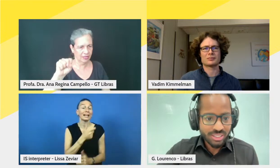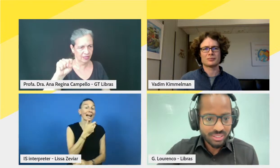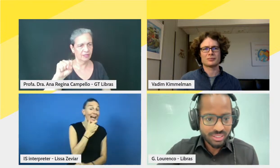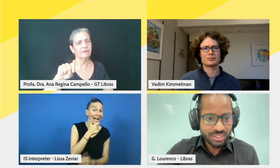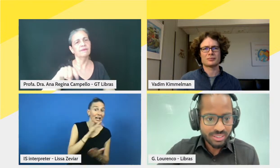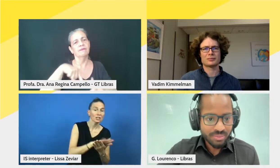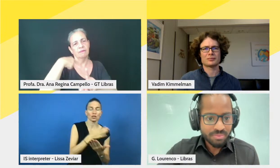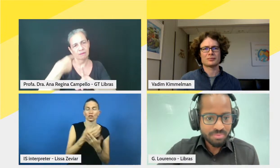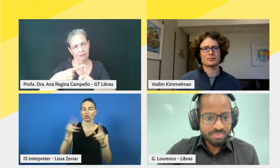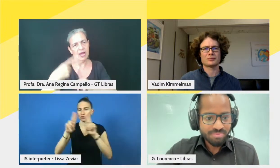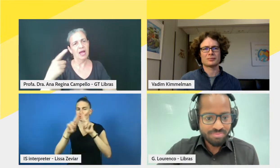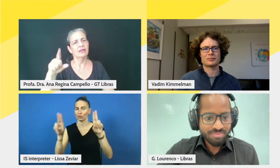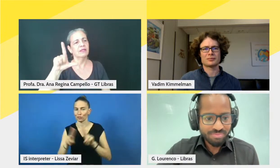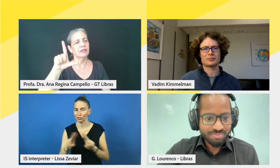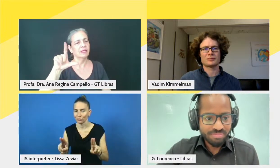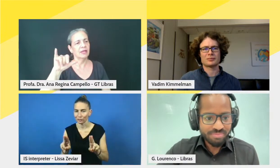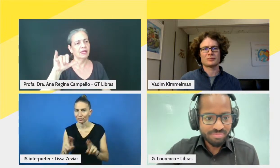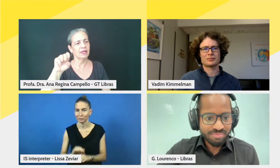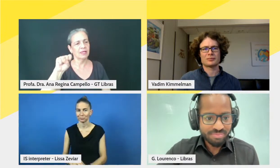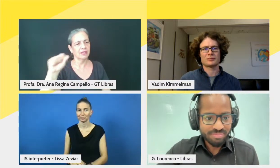Sign.